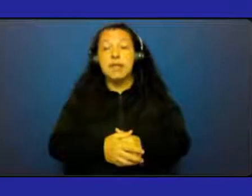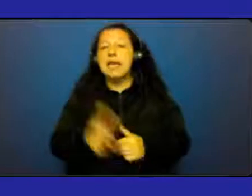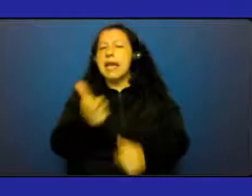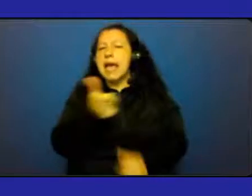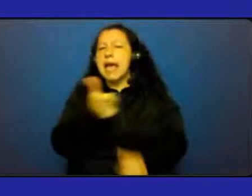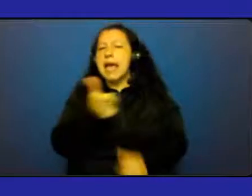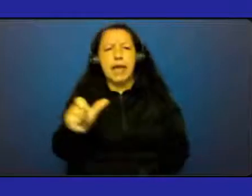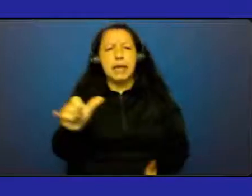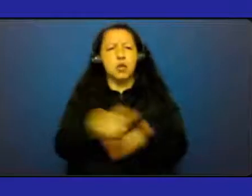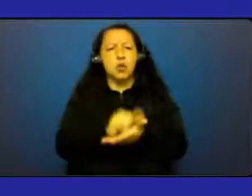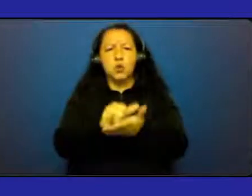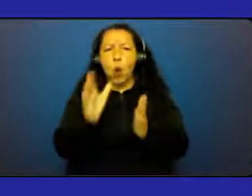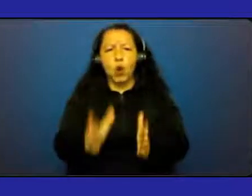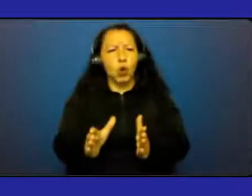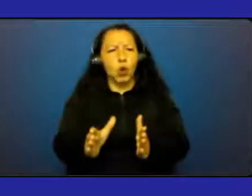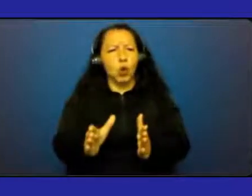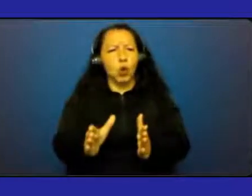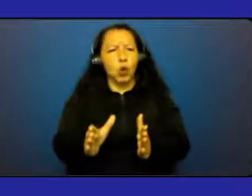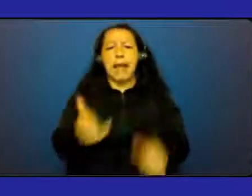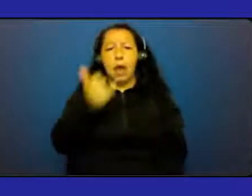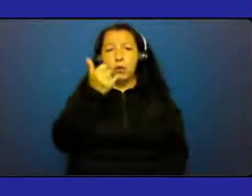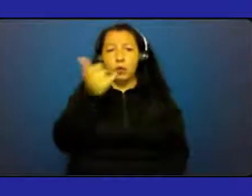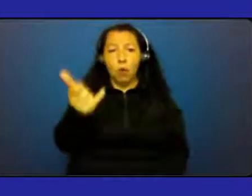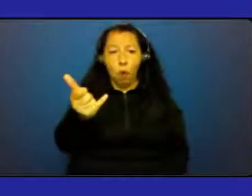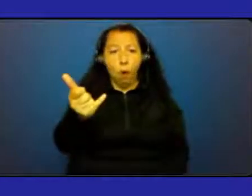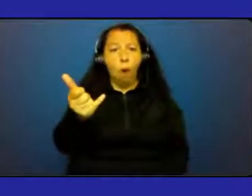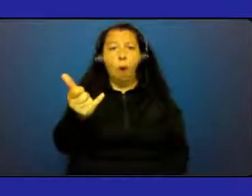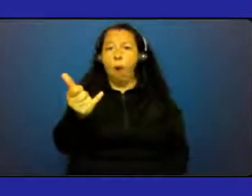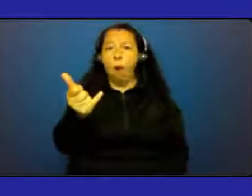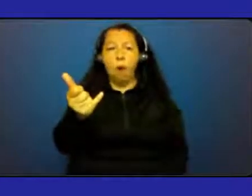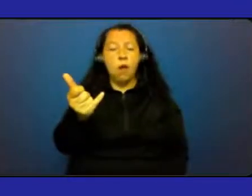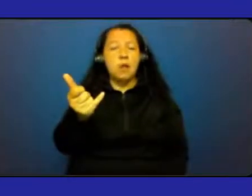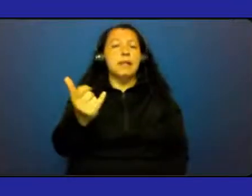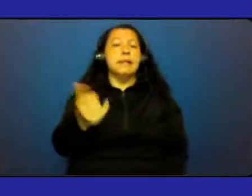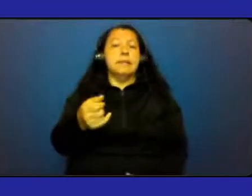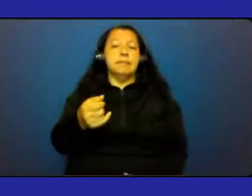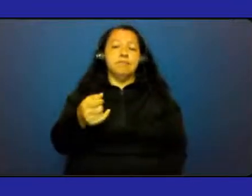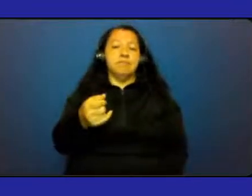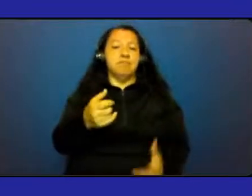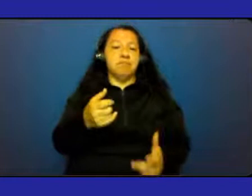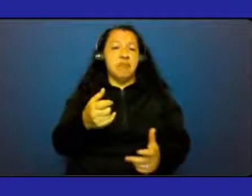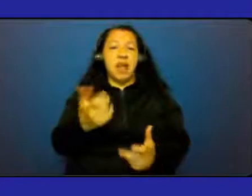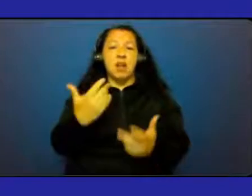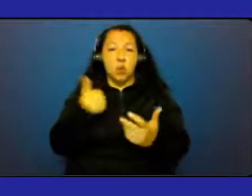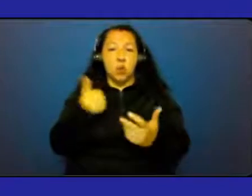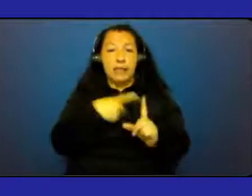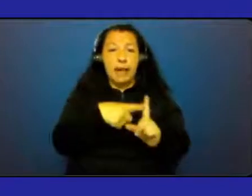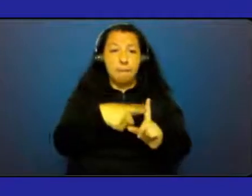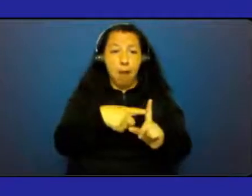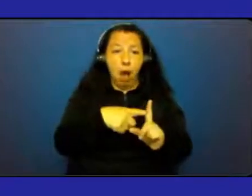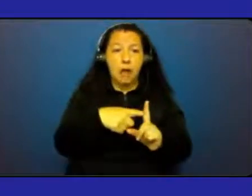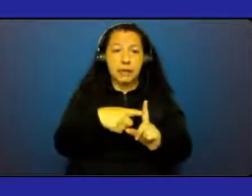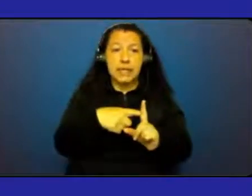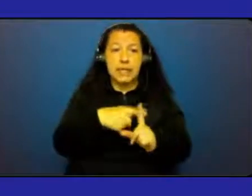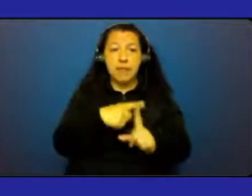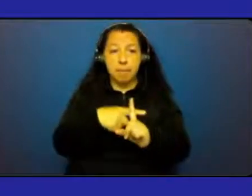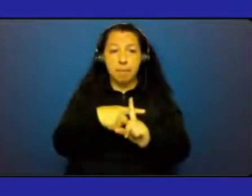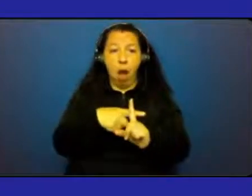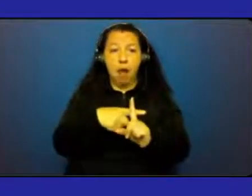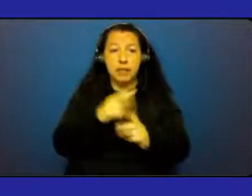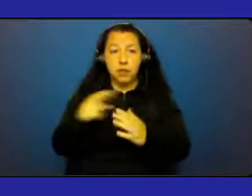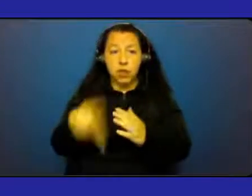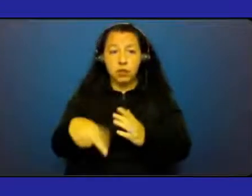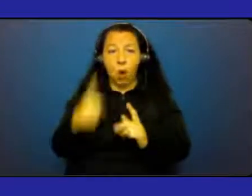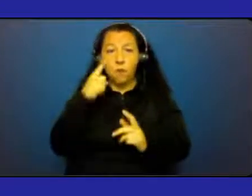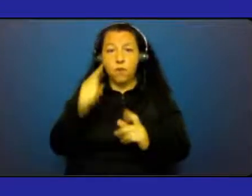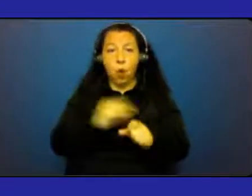New Yorker can call and get who has positive on a COVID test, whether